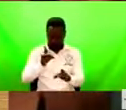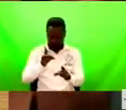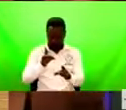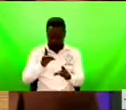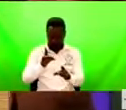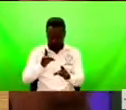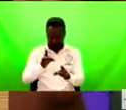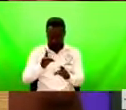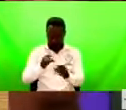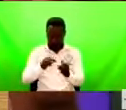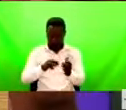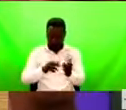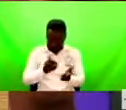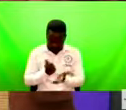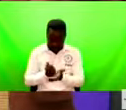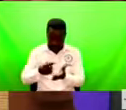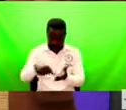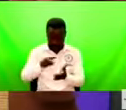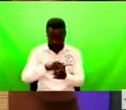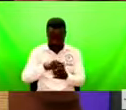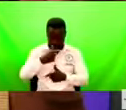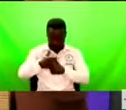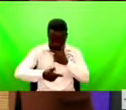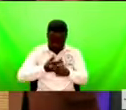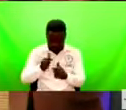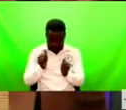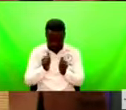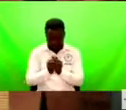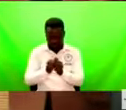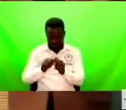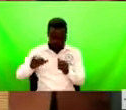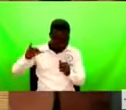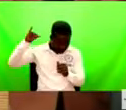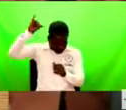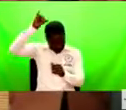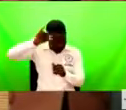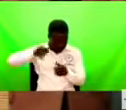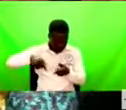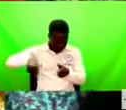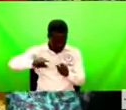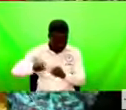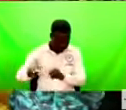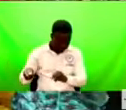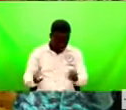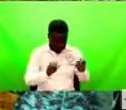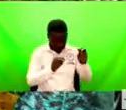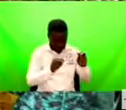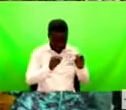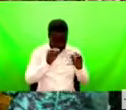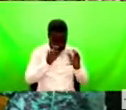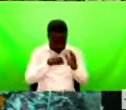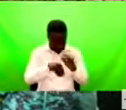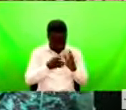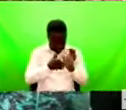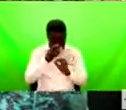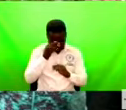fit them up. Jesus' name. Increase them with this anointing and let them move. In Jesus'